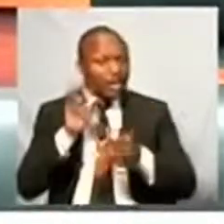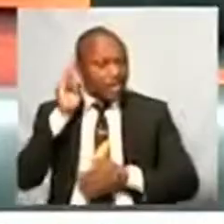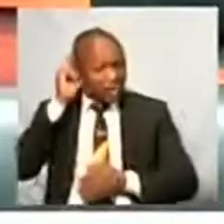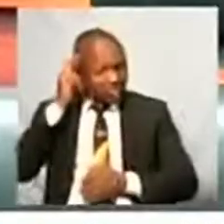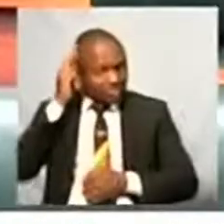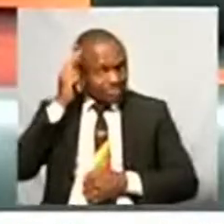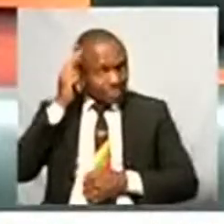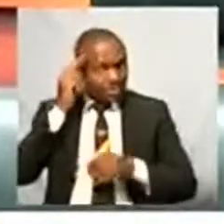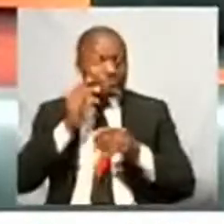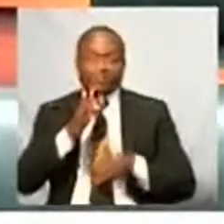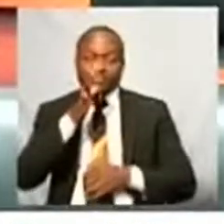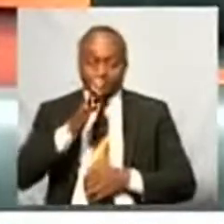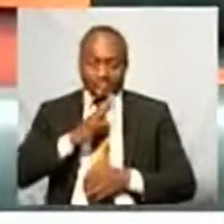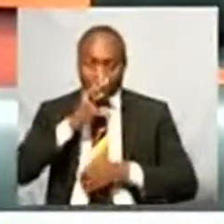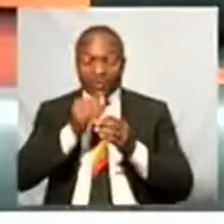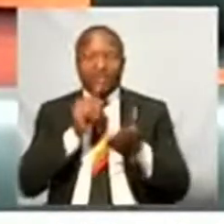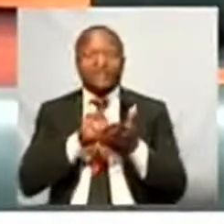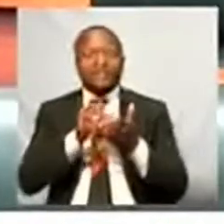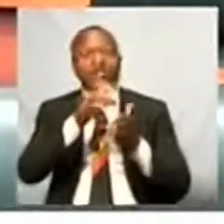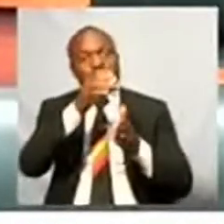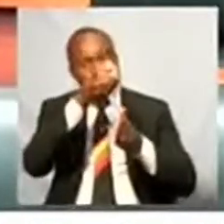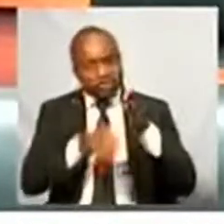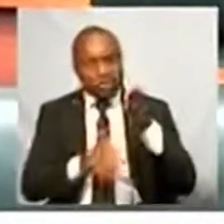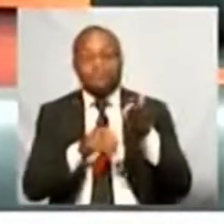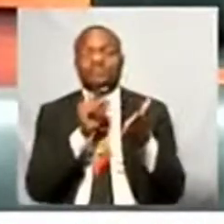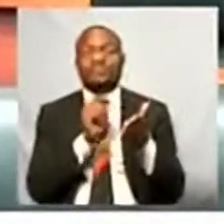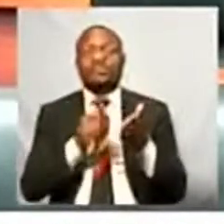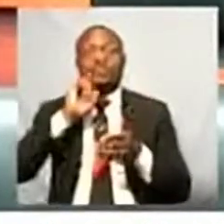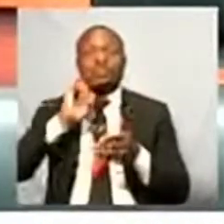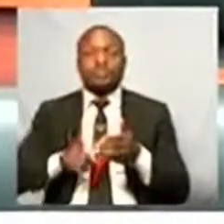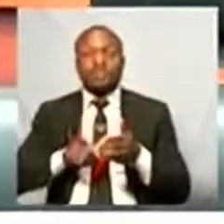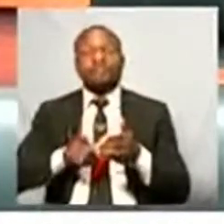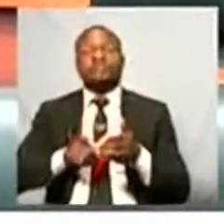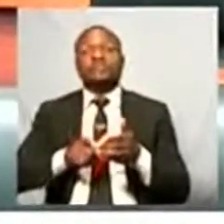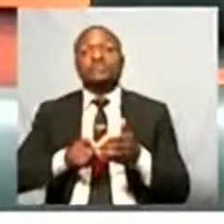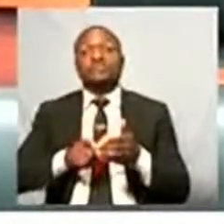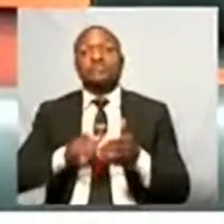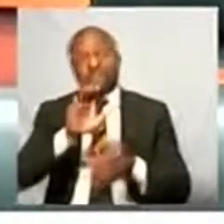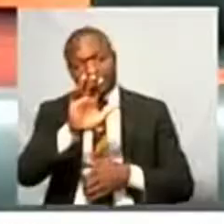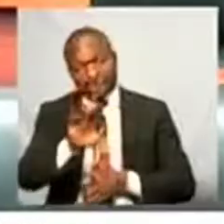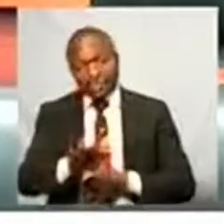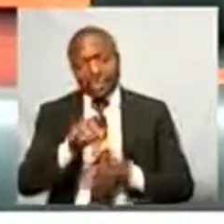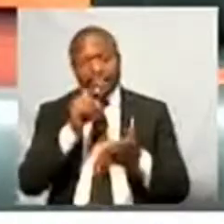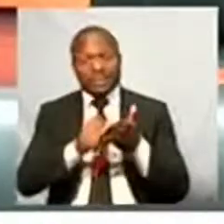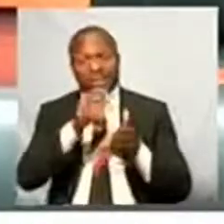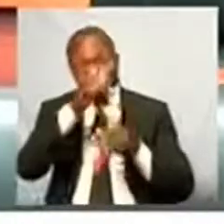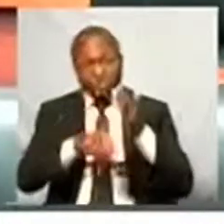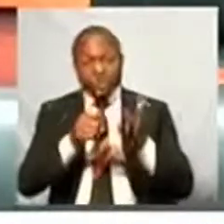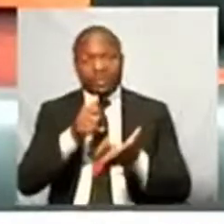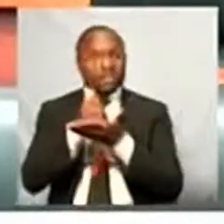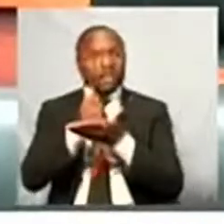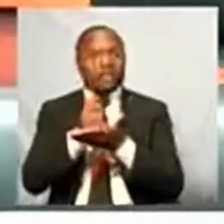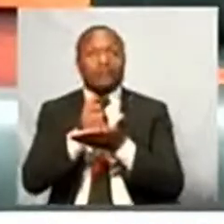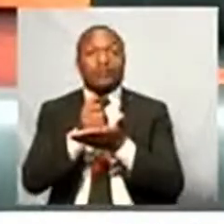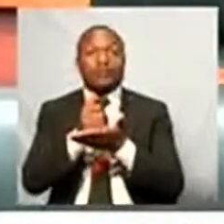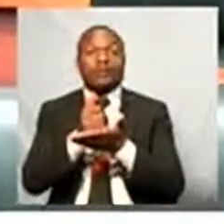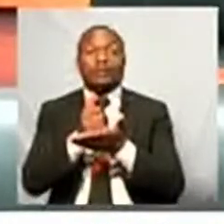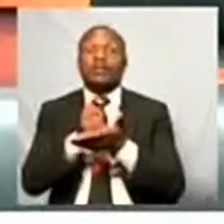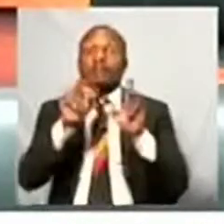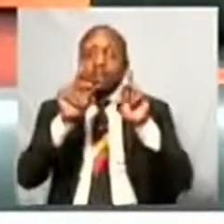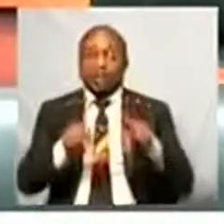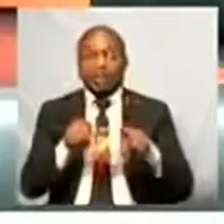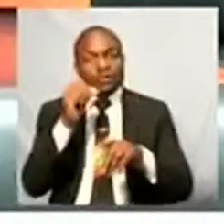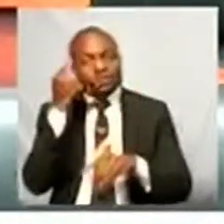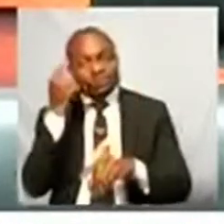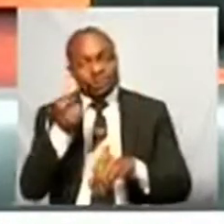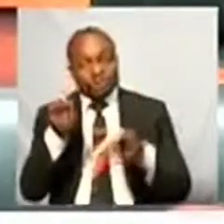is. Madam Speaker, but this clause definitely needs to be there. This, Madam Speaker, clause helps the client to understand when the